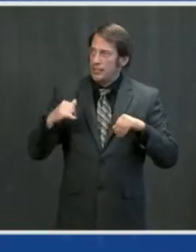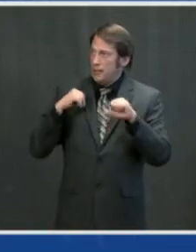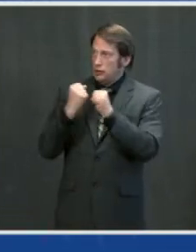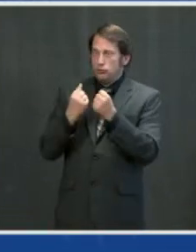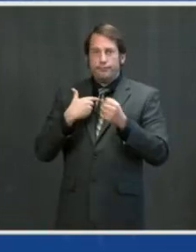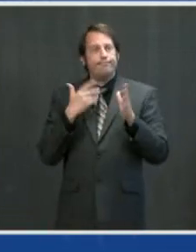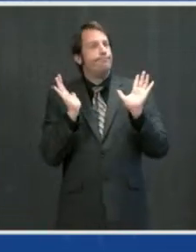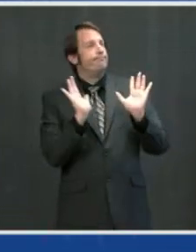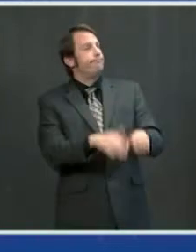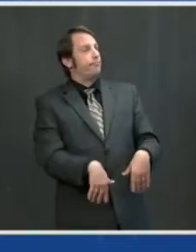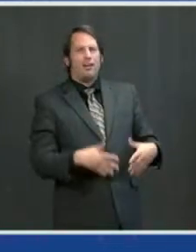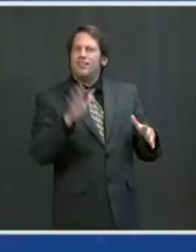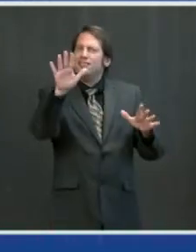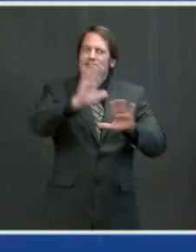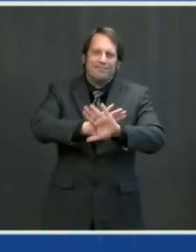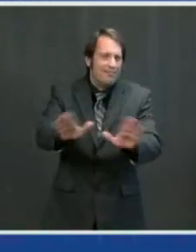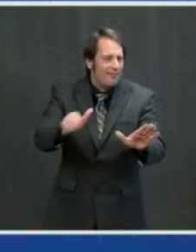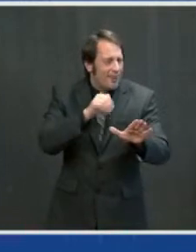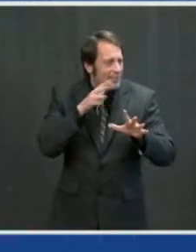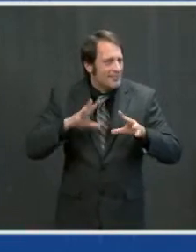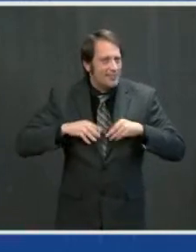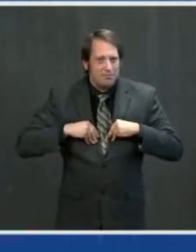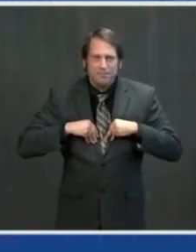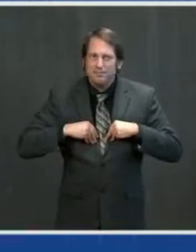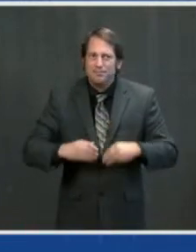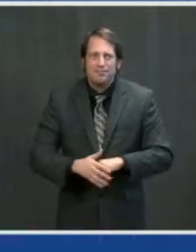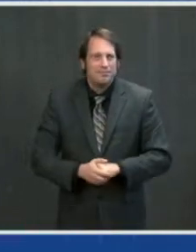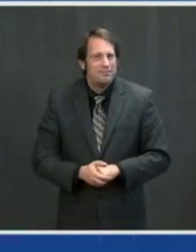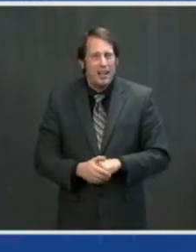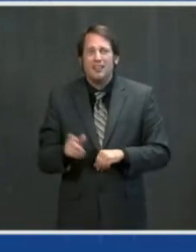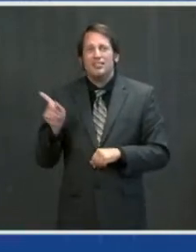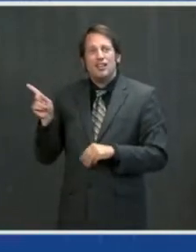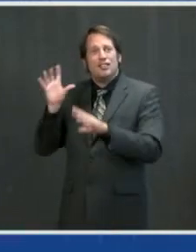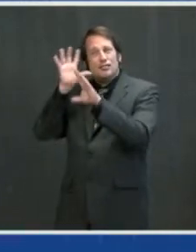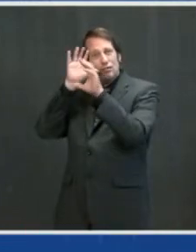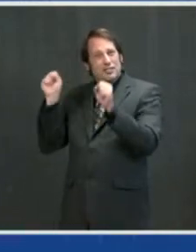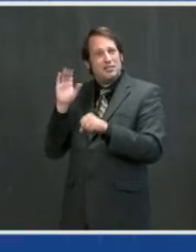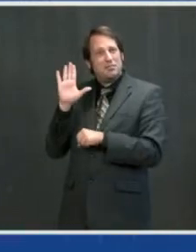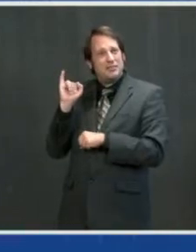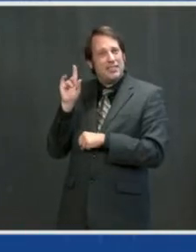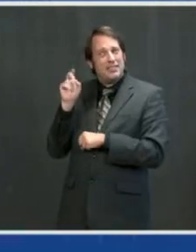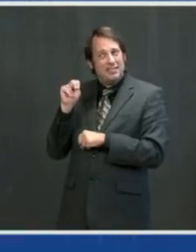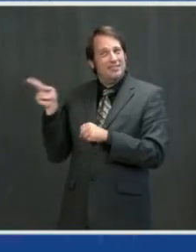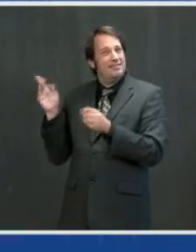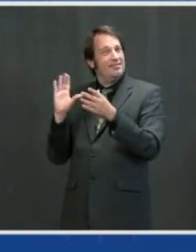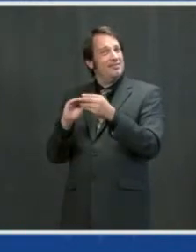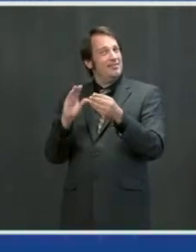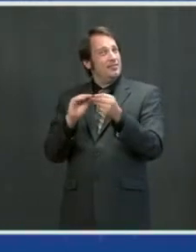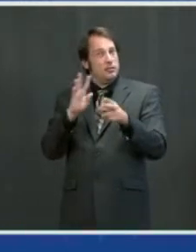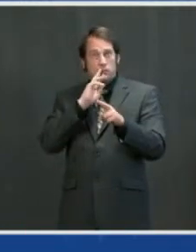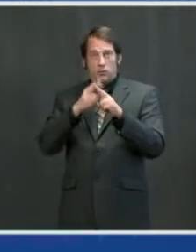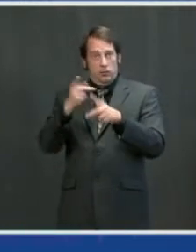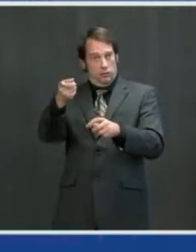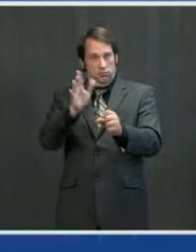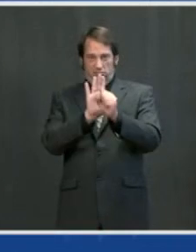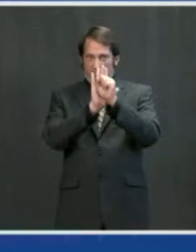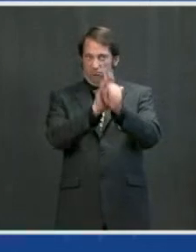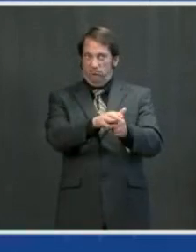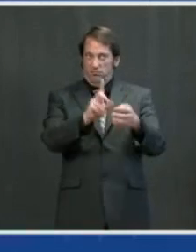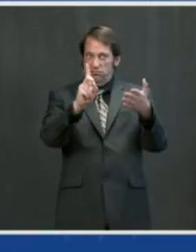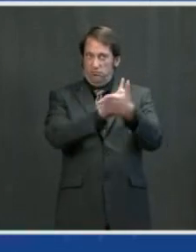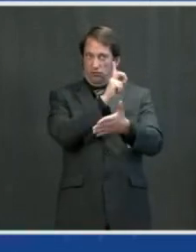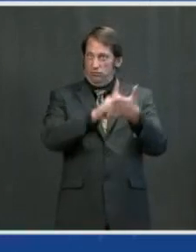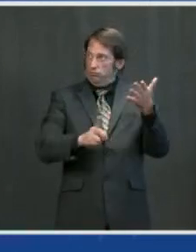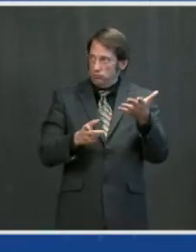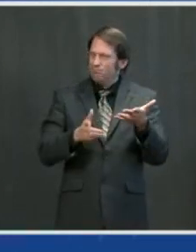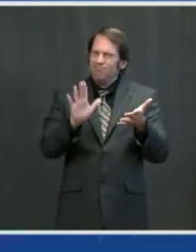regard. President Biden's comment that discriminations and violences cannot be allowed and that he